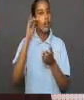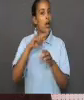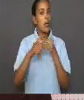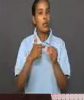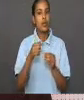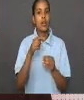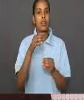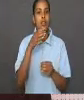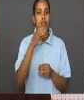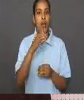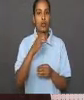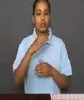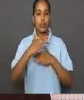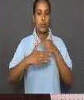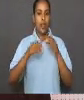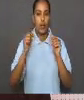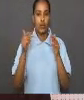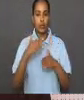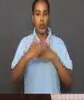the dilution process.